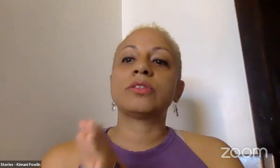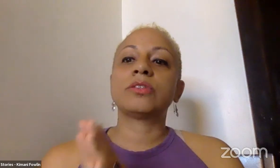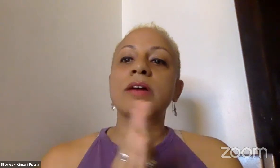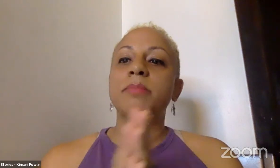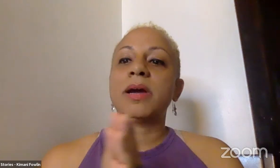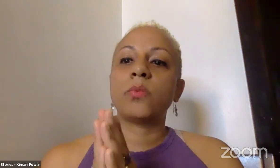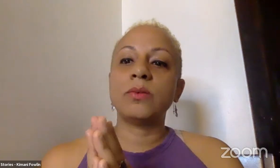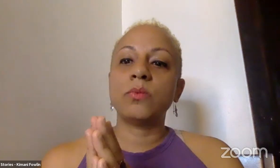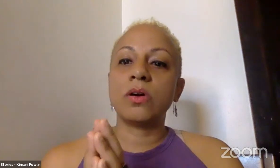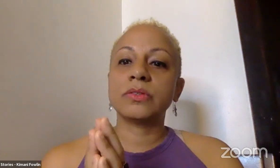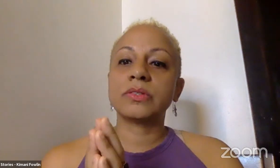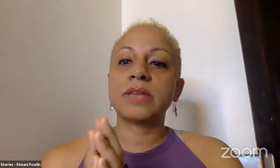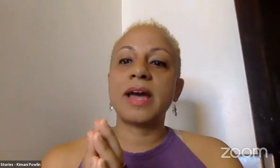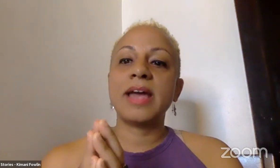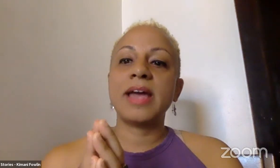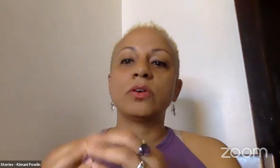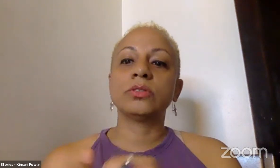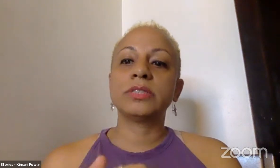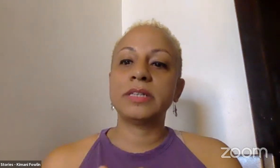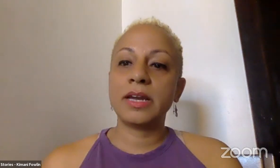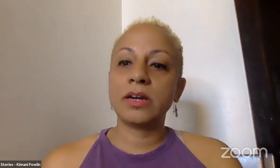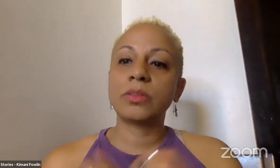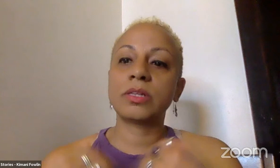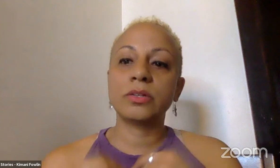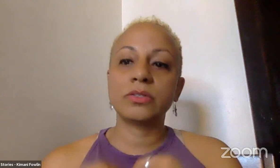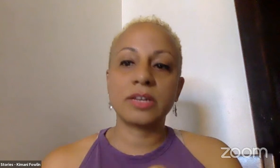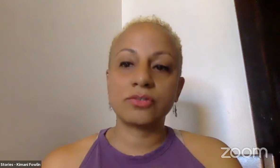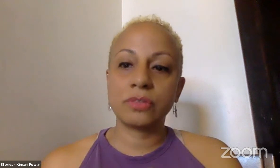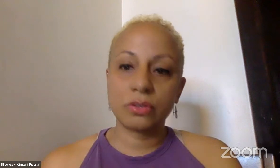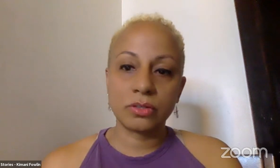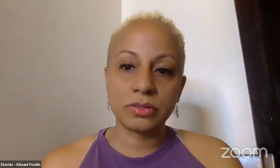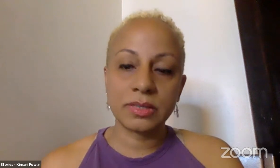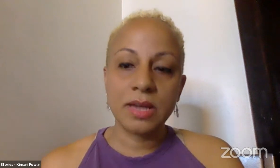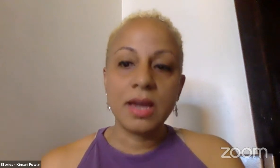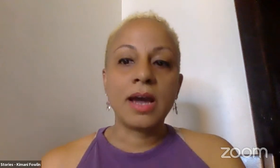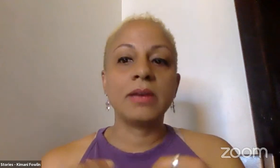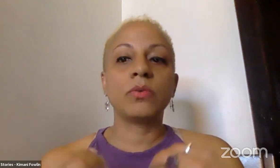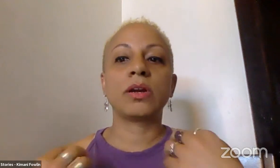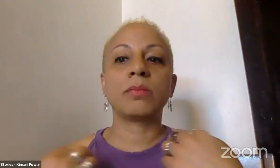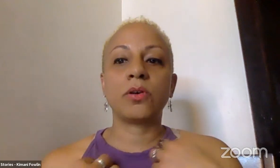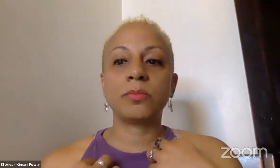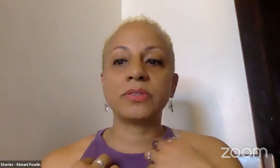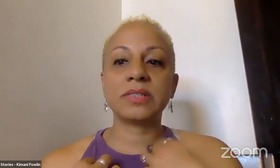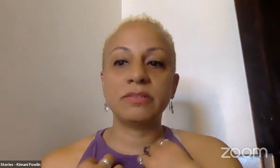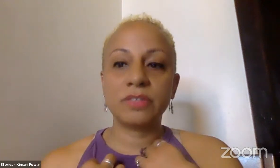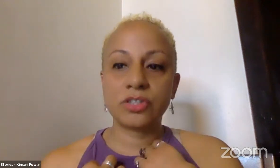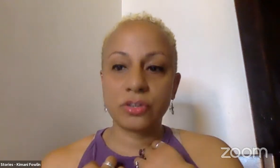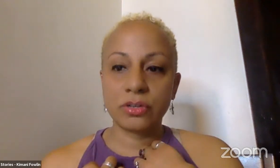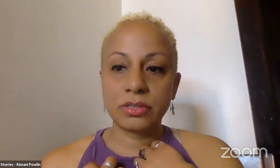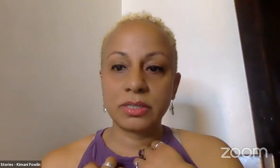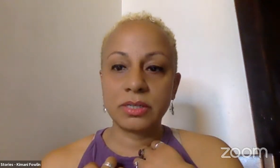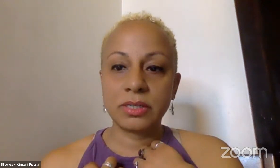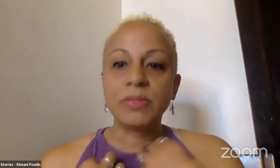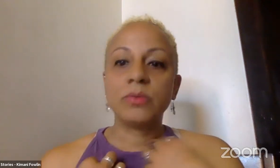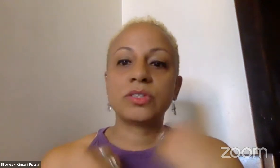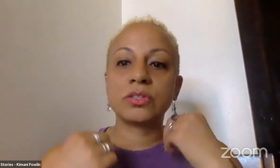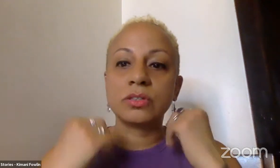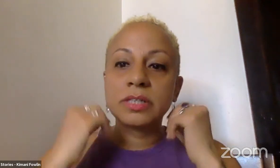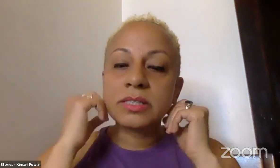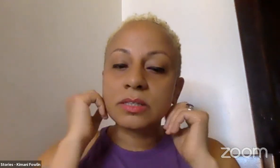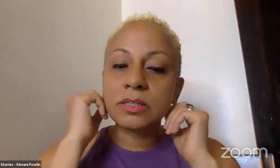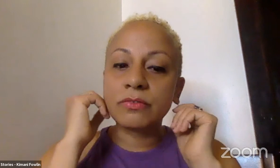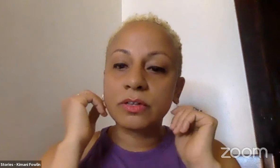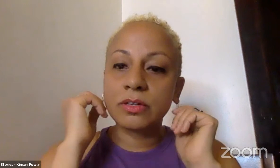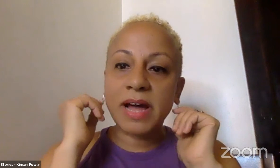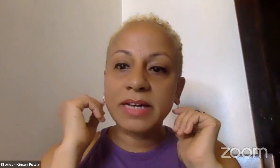room surrounded by white walls. I have golden hair with close natural curls. I am wearing a purple sleeveless shirt with